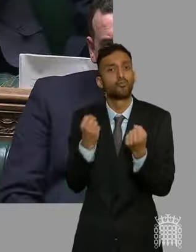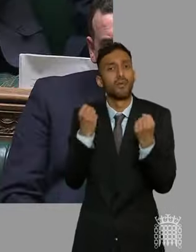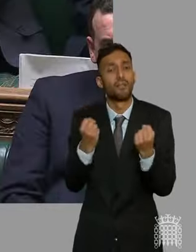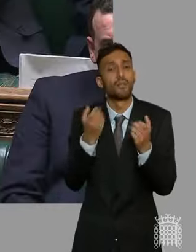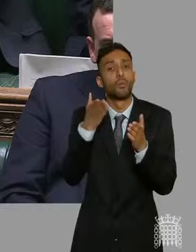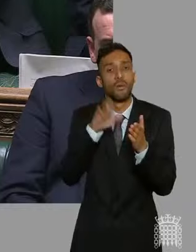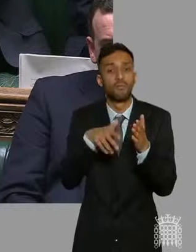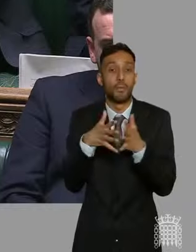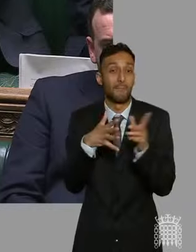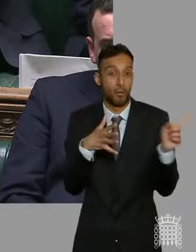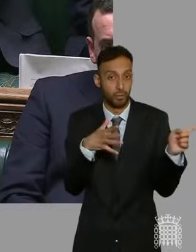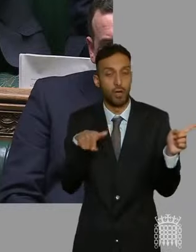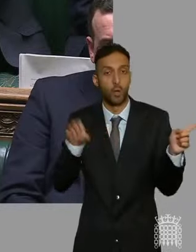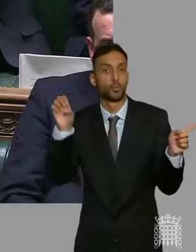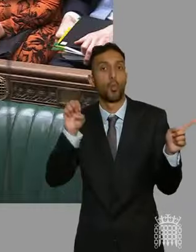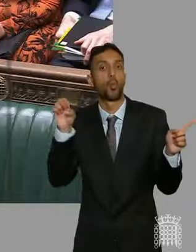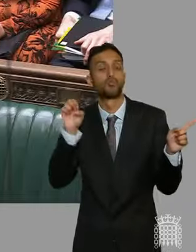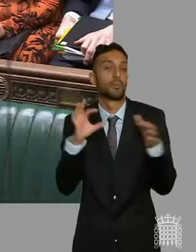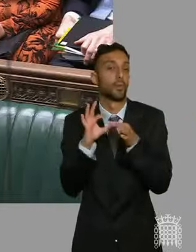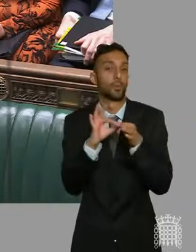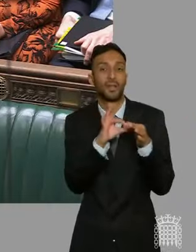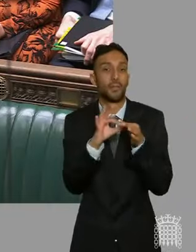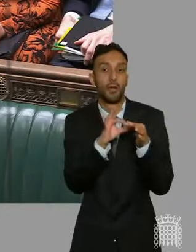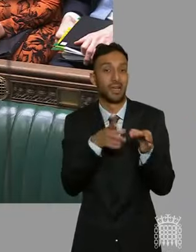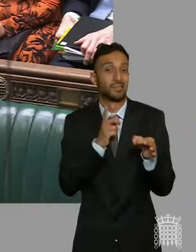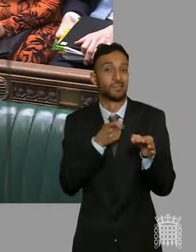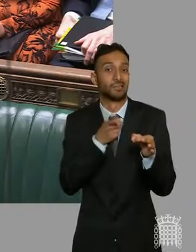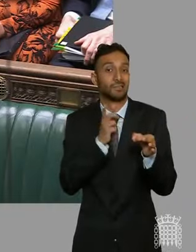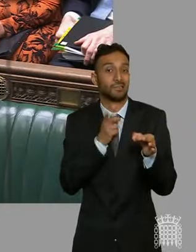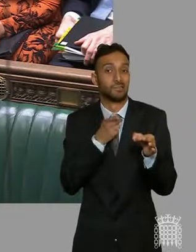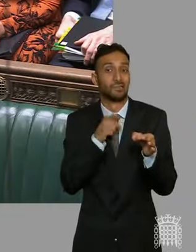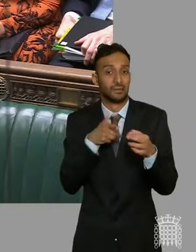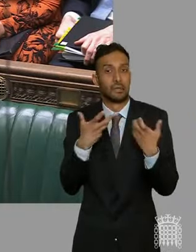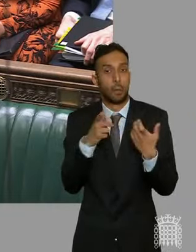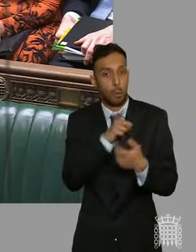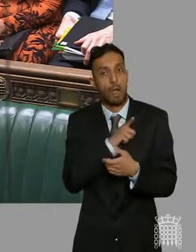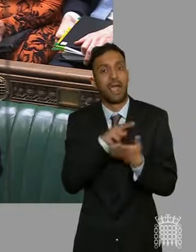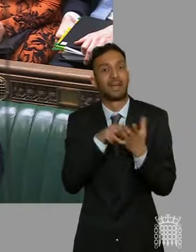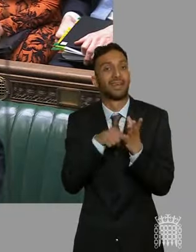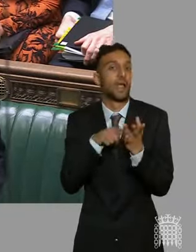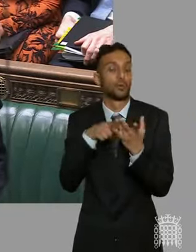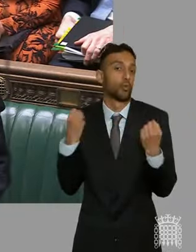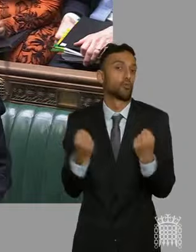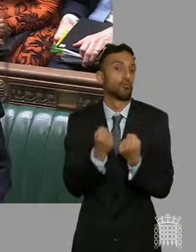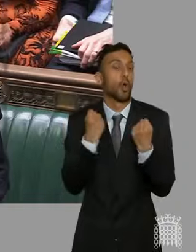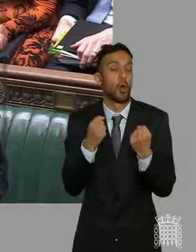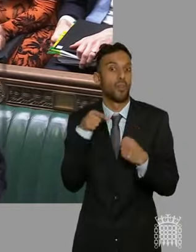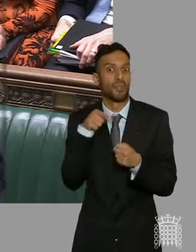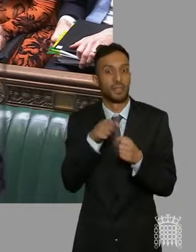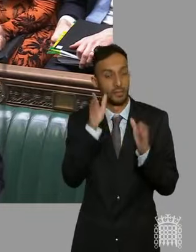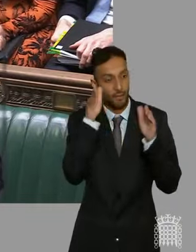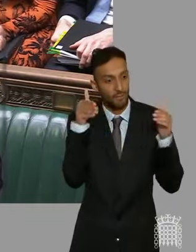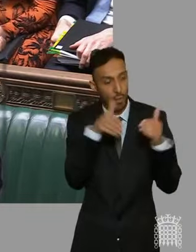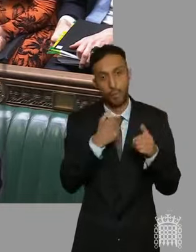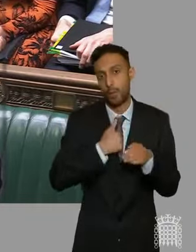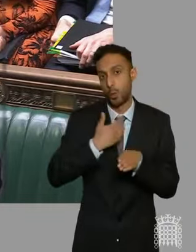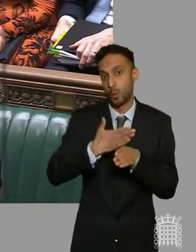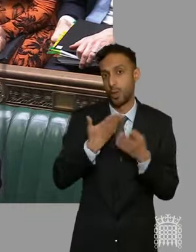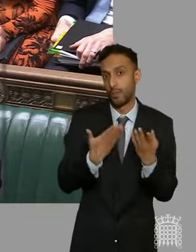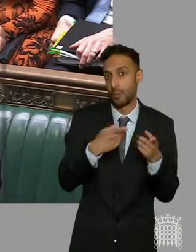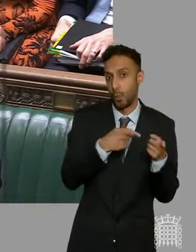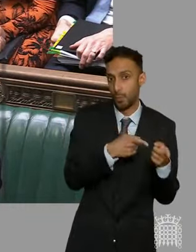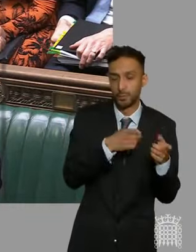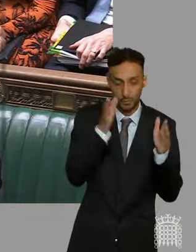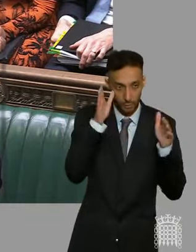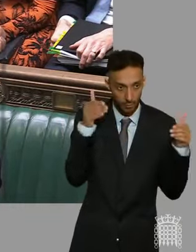focus of my work at the moment. It is right, as he says, that European countries, including